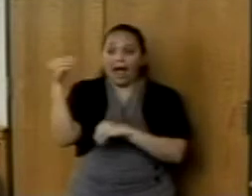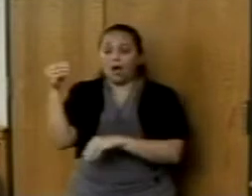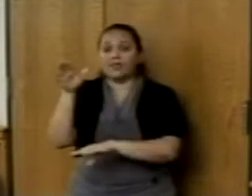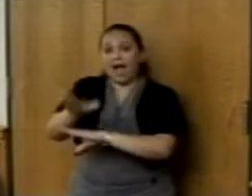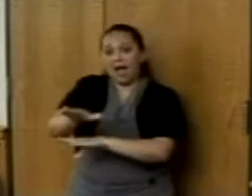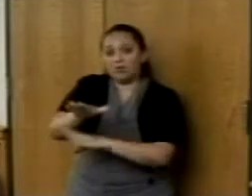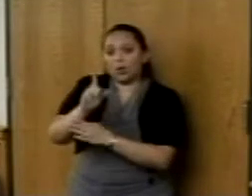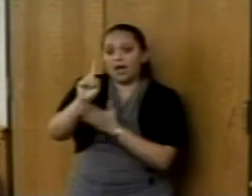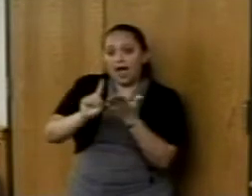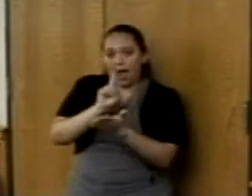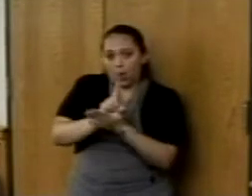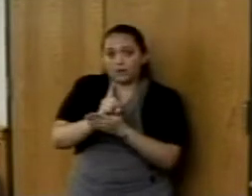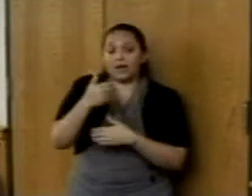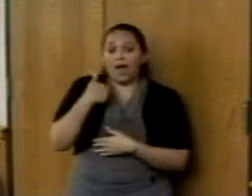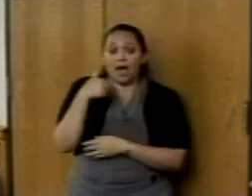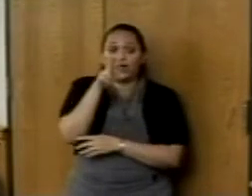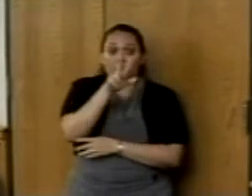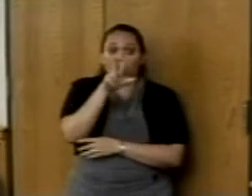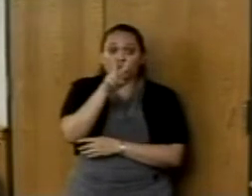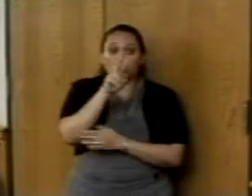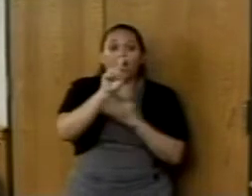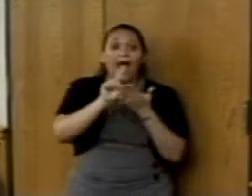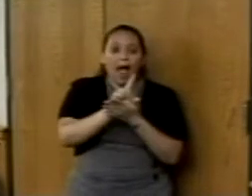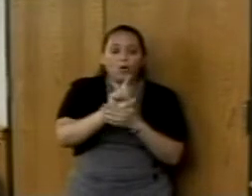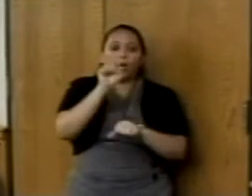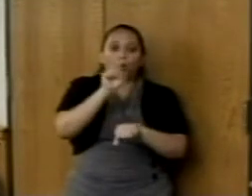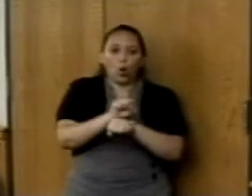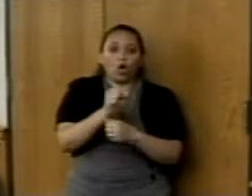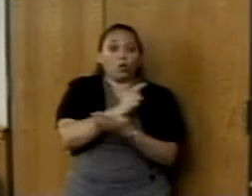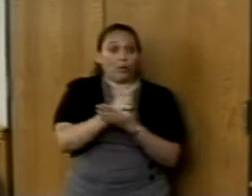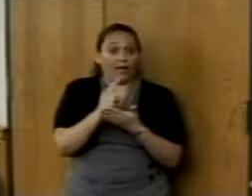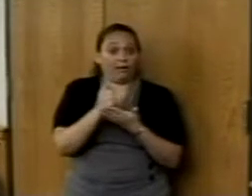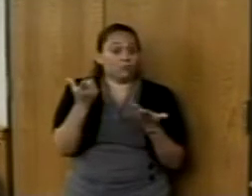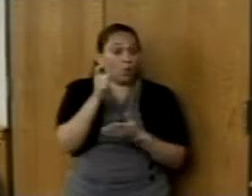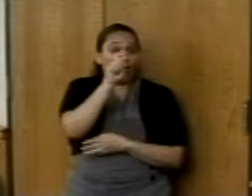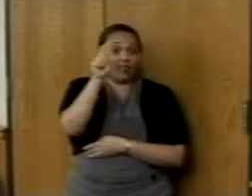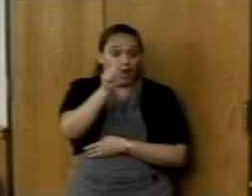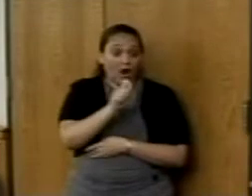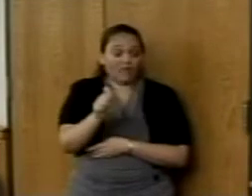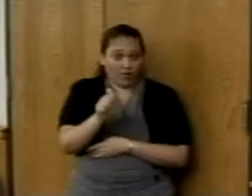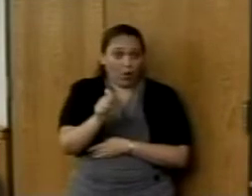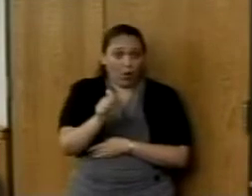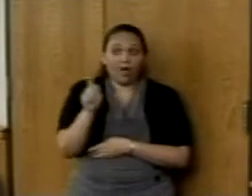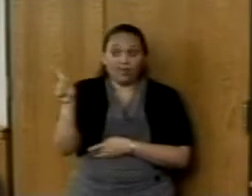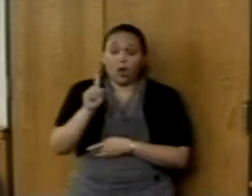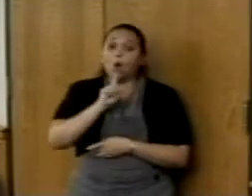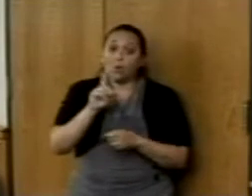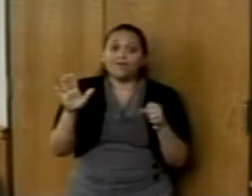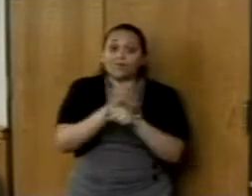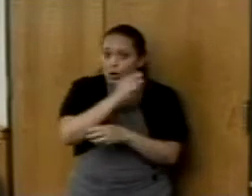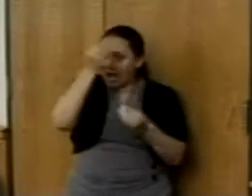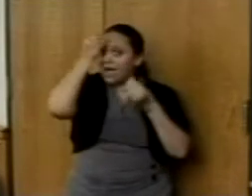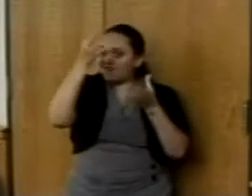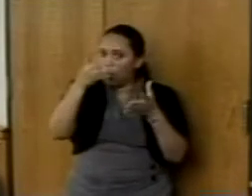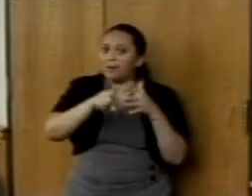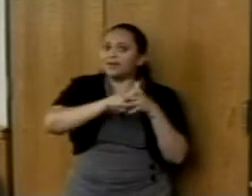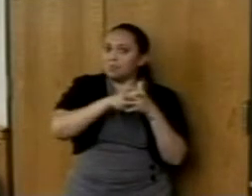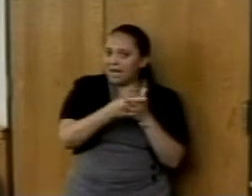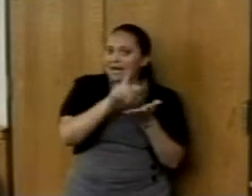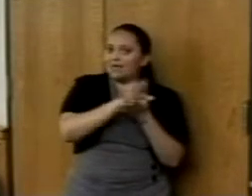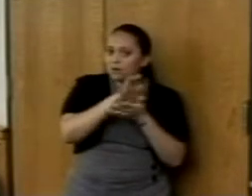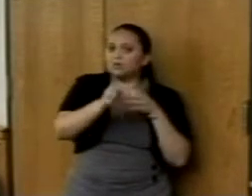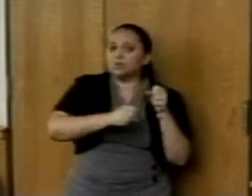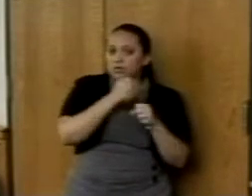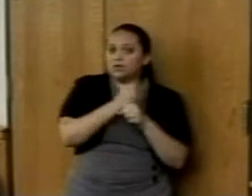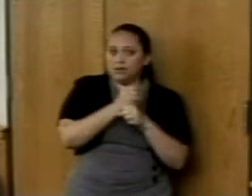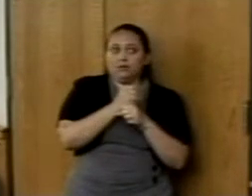hours, and that is a 32-hour work week. Therefore, they were fully informed at the beginning of the school